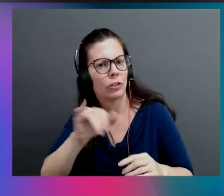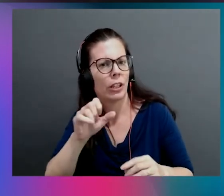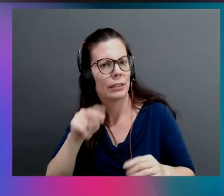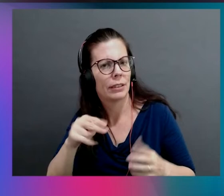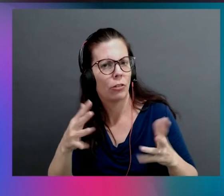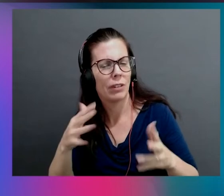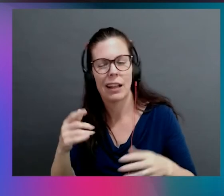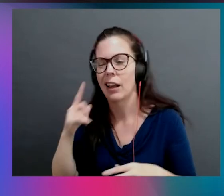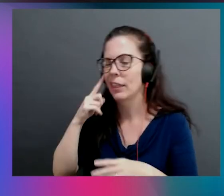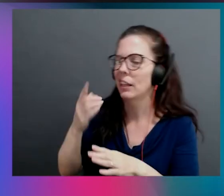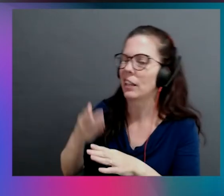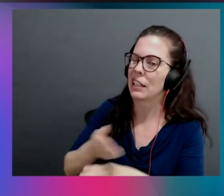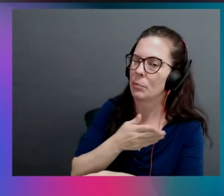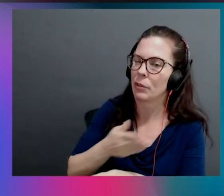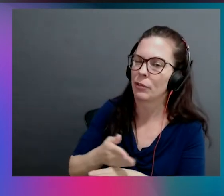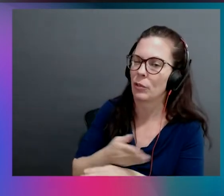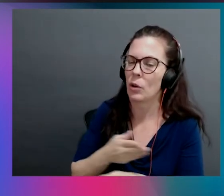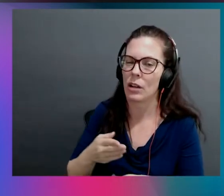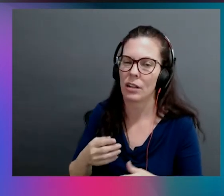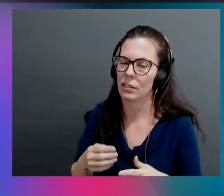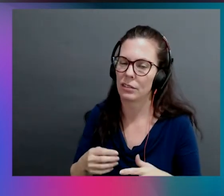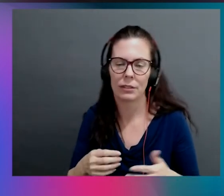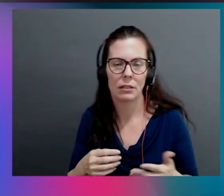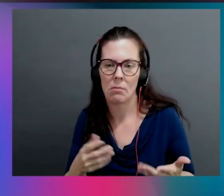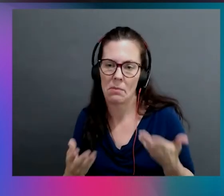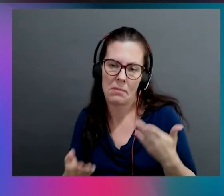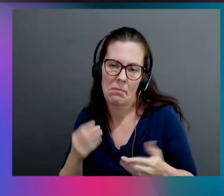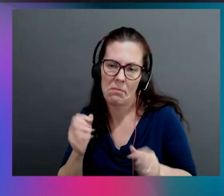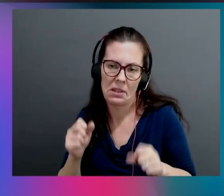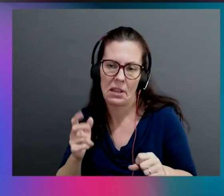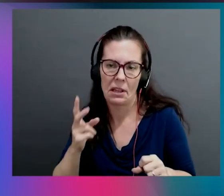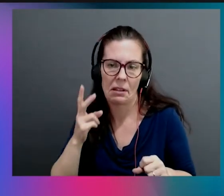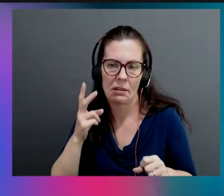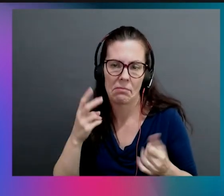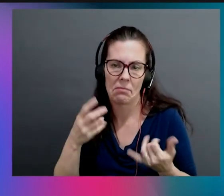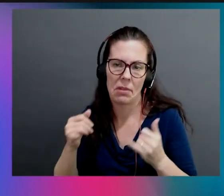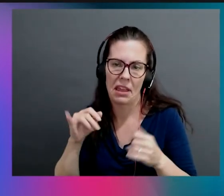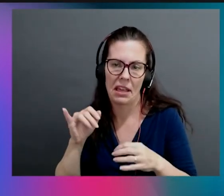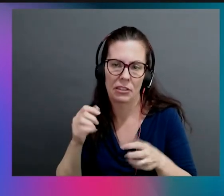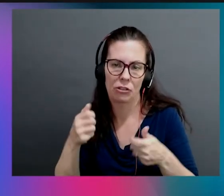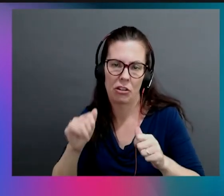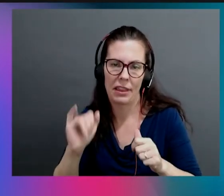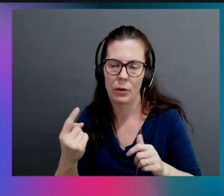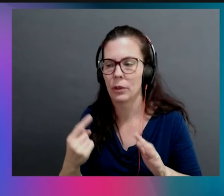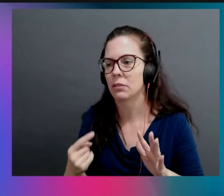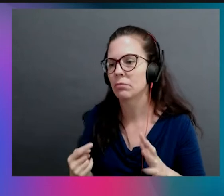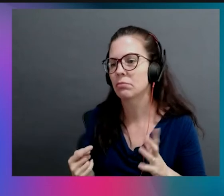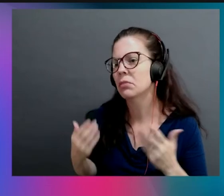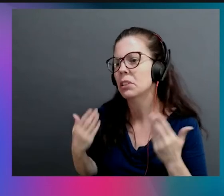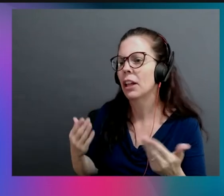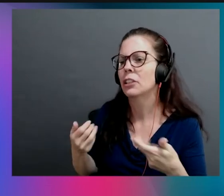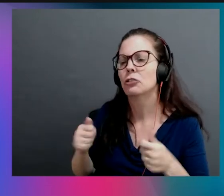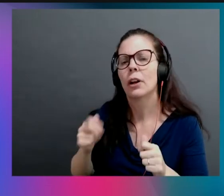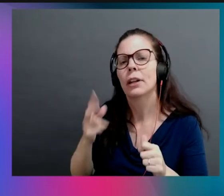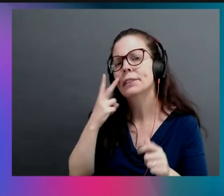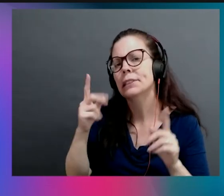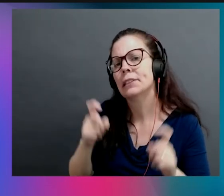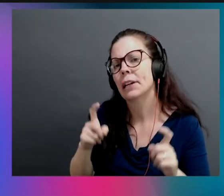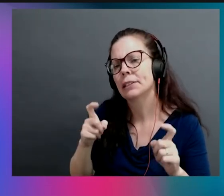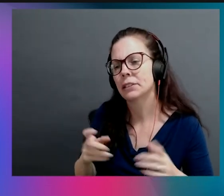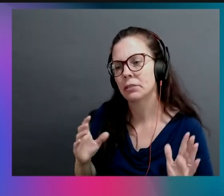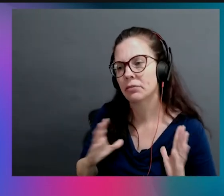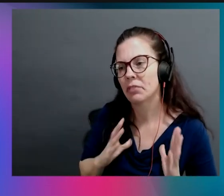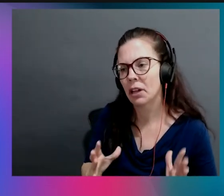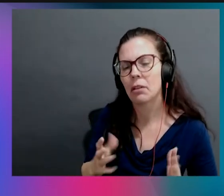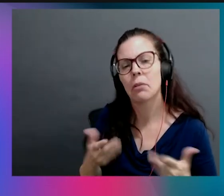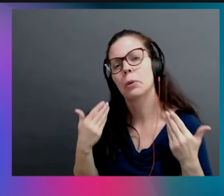earlier, actually. Oh, okay. But maybe I can just... play that one. Yeah. So actually, let's just play it, just in case. So I'm going to play